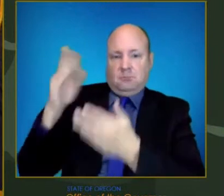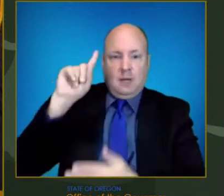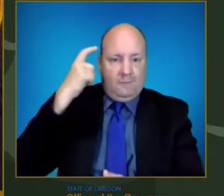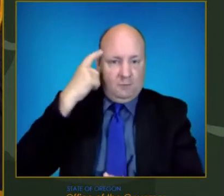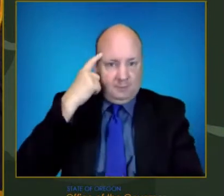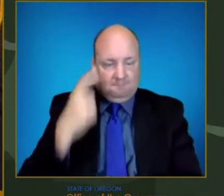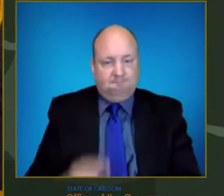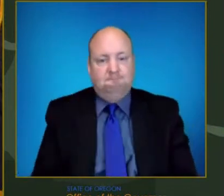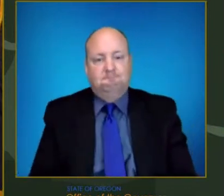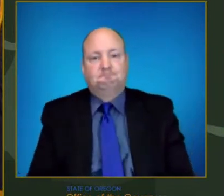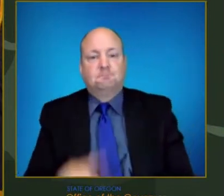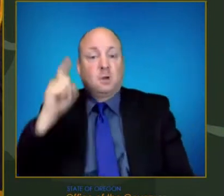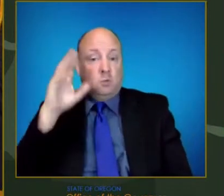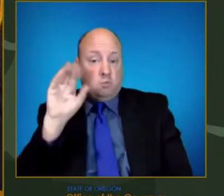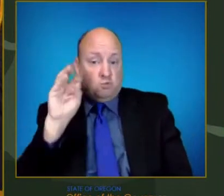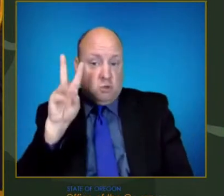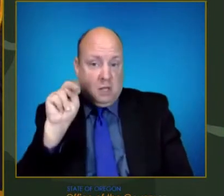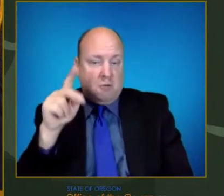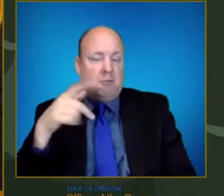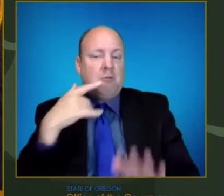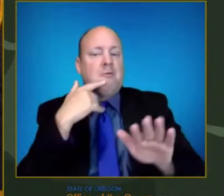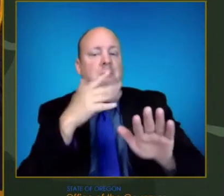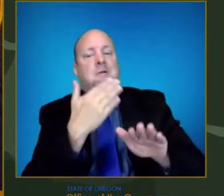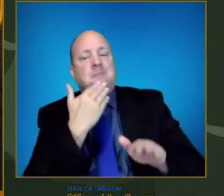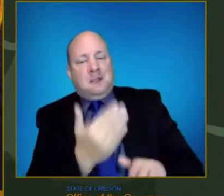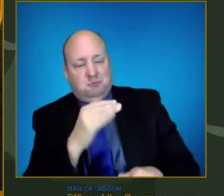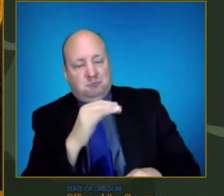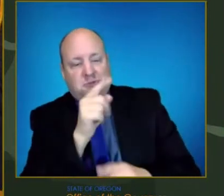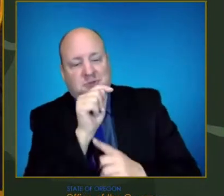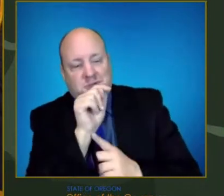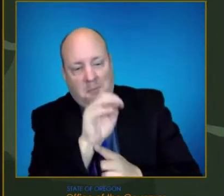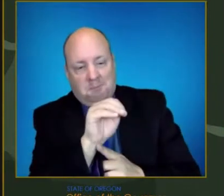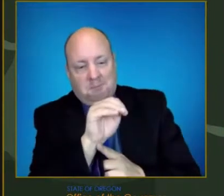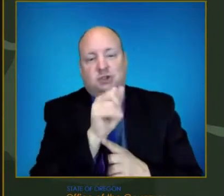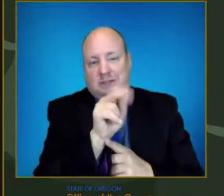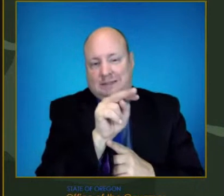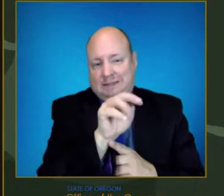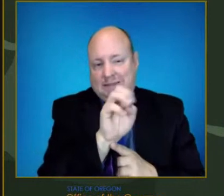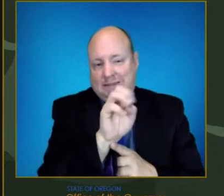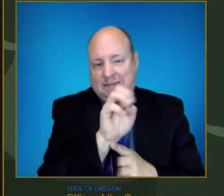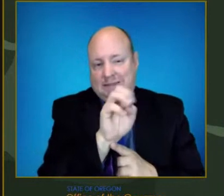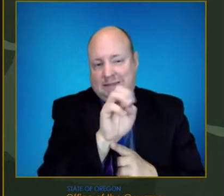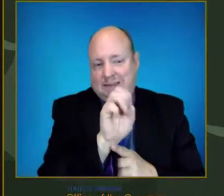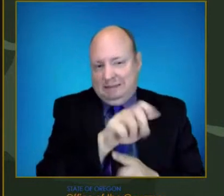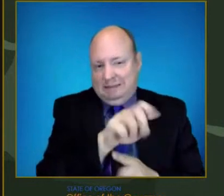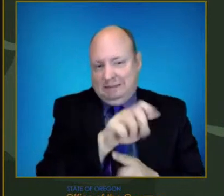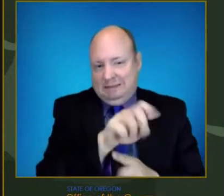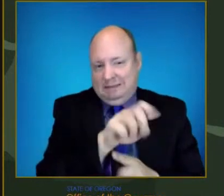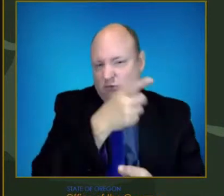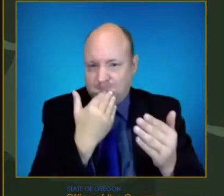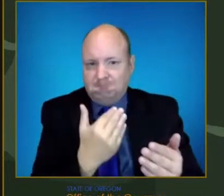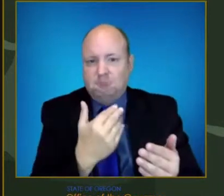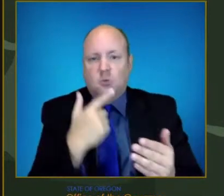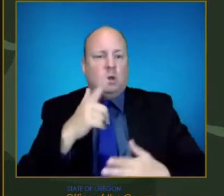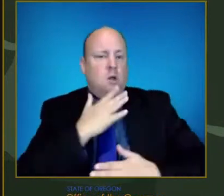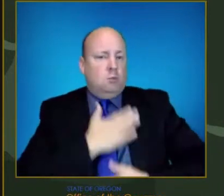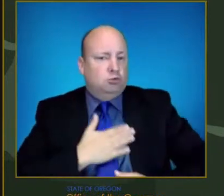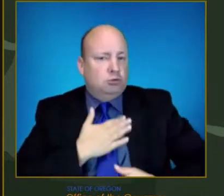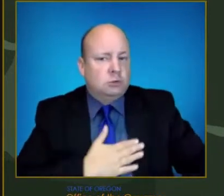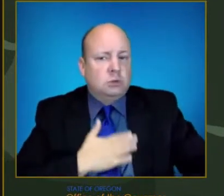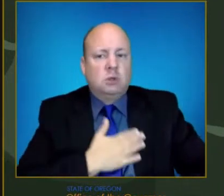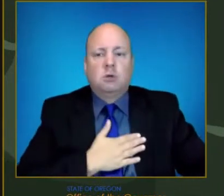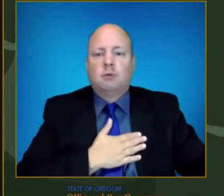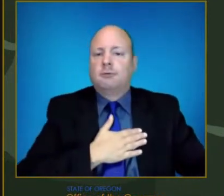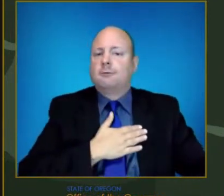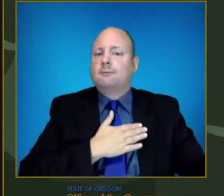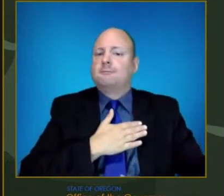Thank you, Dr. Jean. Really appreciate you joining us today, Dr. Banks. It's great to have you here as well, and really appreciative of Director Gill taking time out